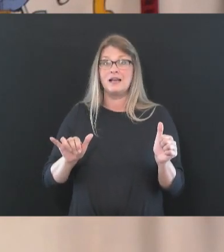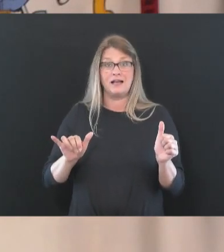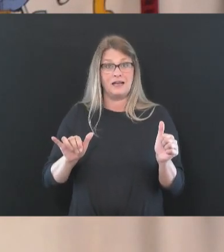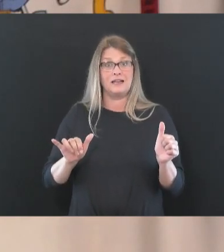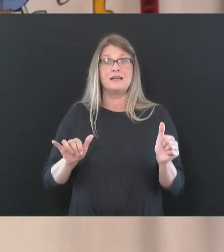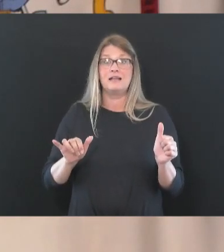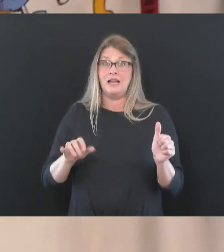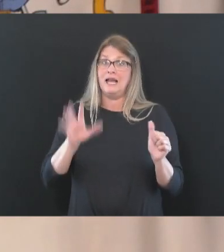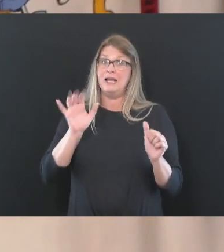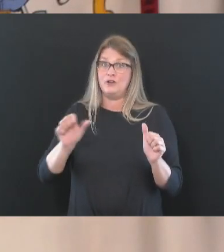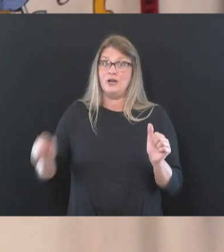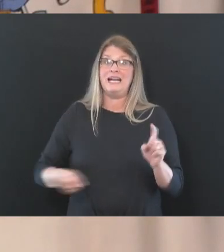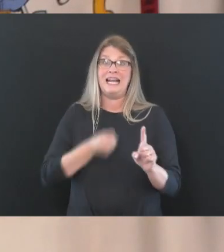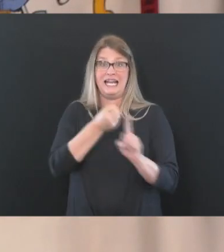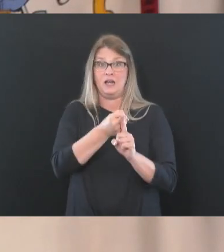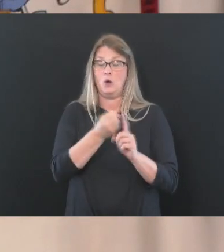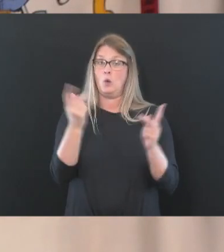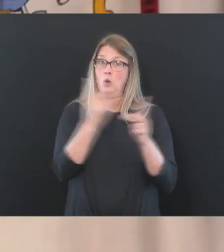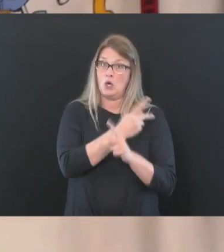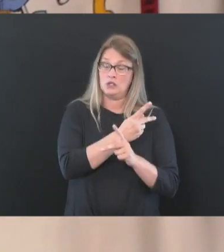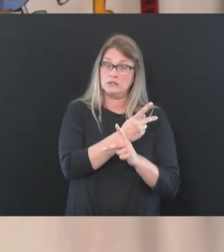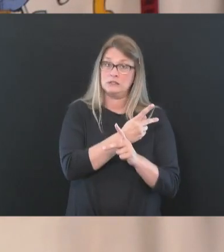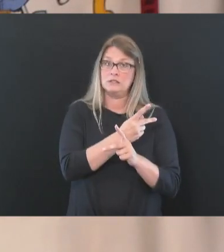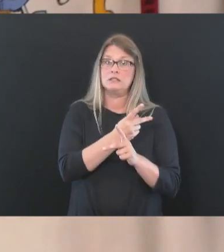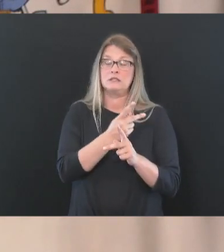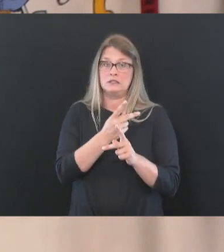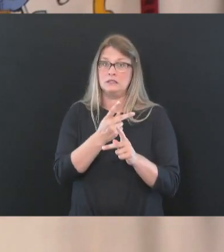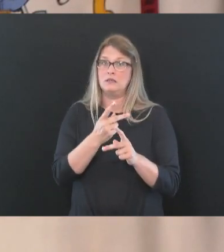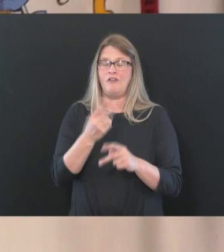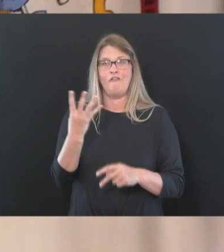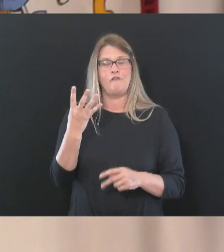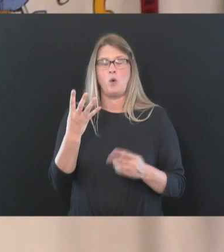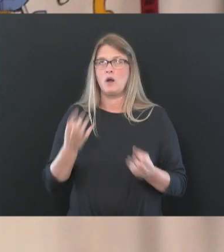more catastrophic than that. 4 is too many.